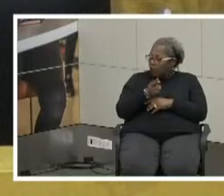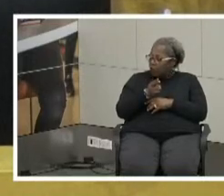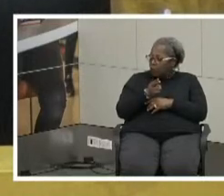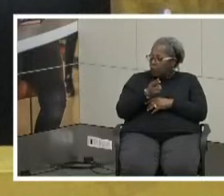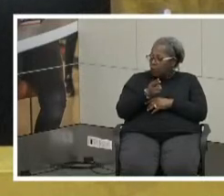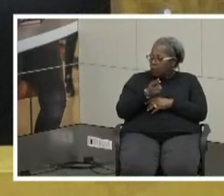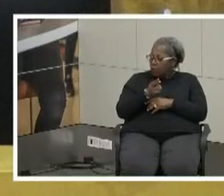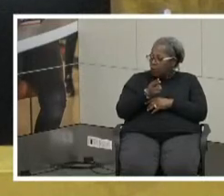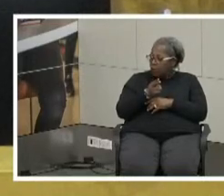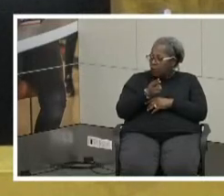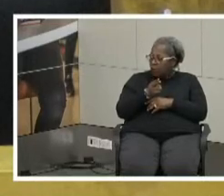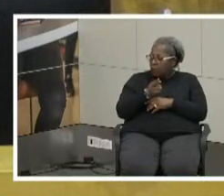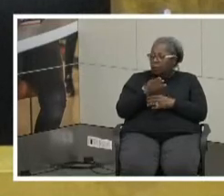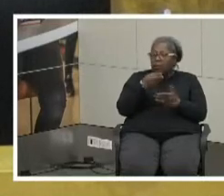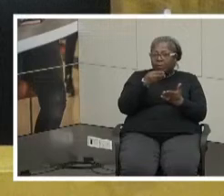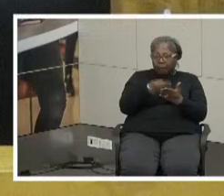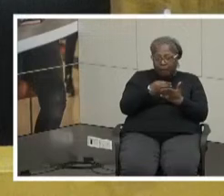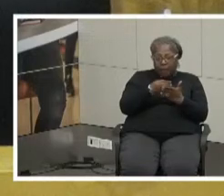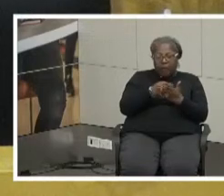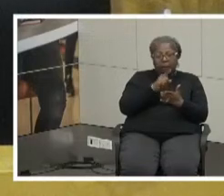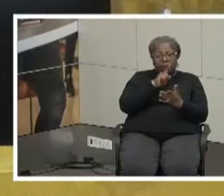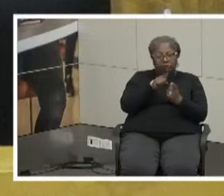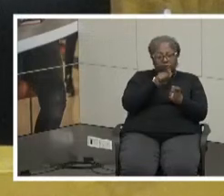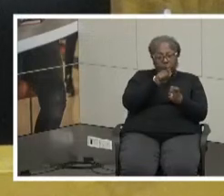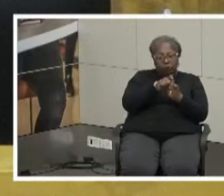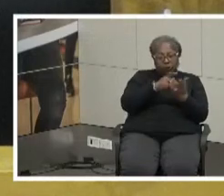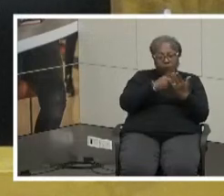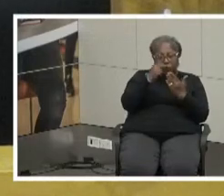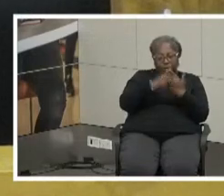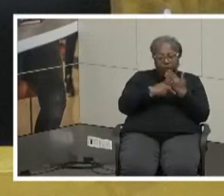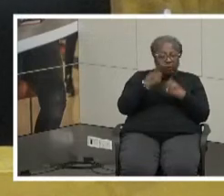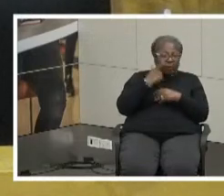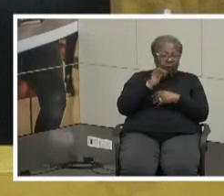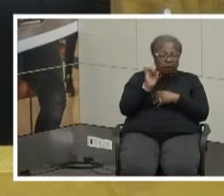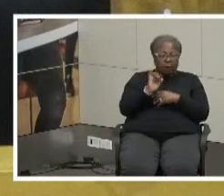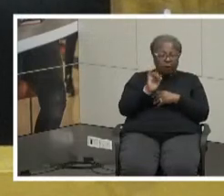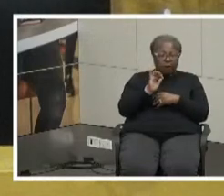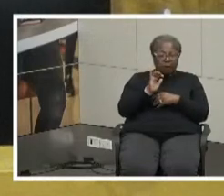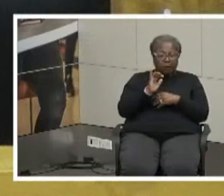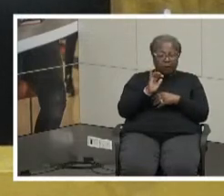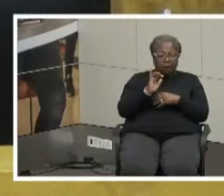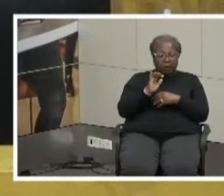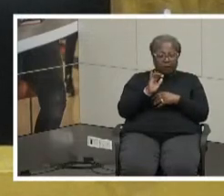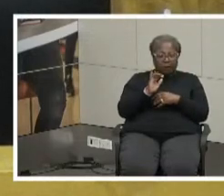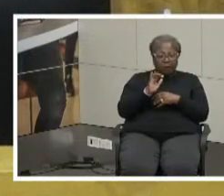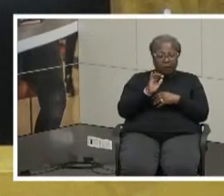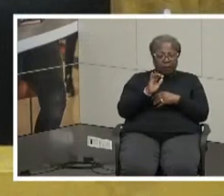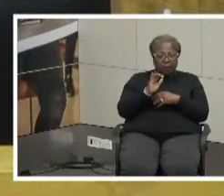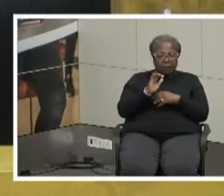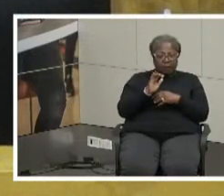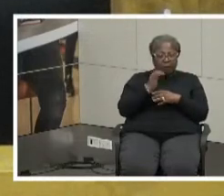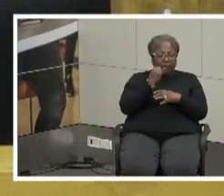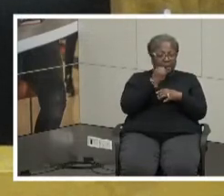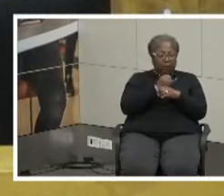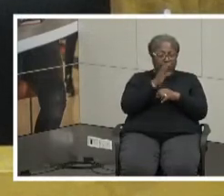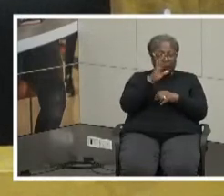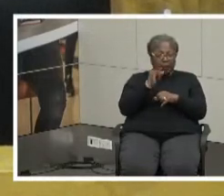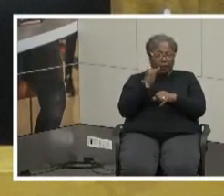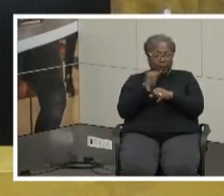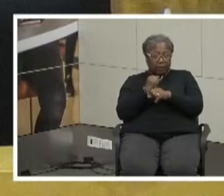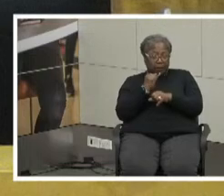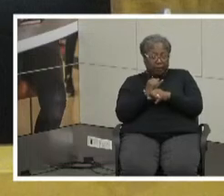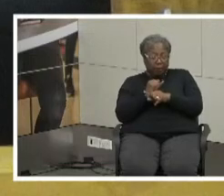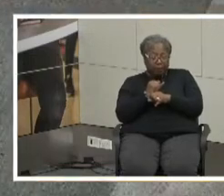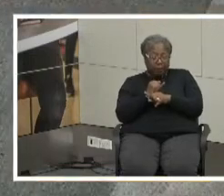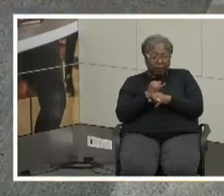um the funding has been for certain programs that it sounds like are funded on a on a campus by campus basis is that